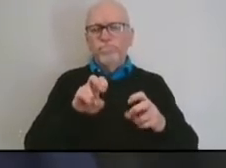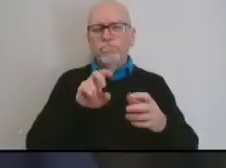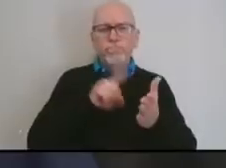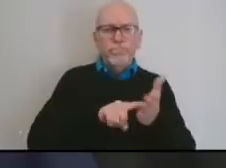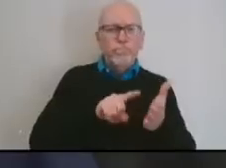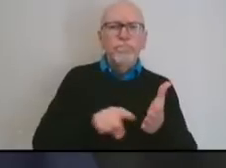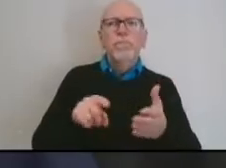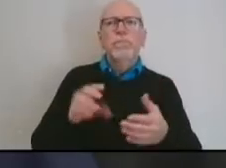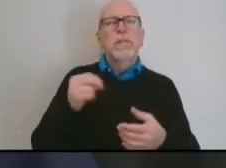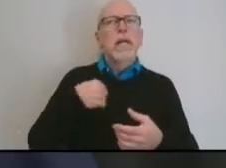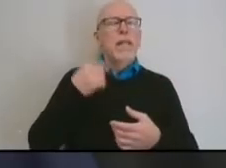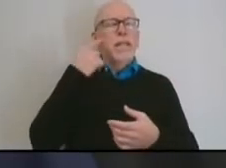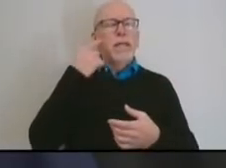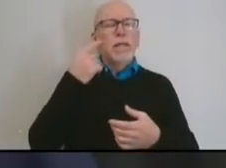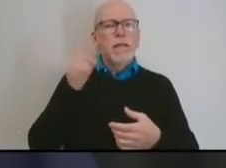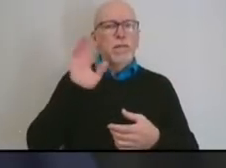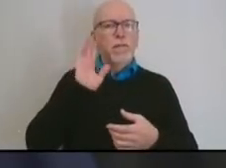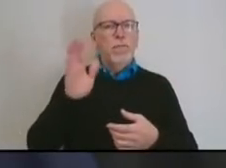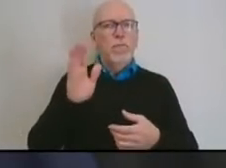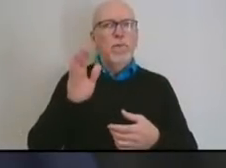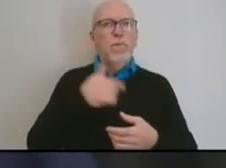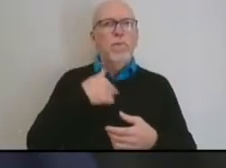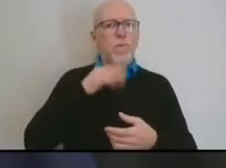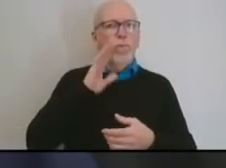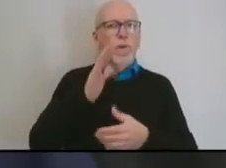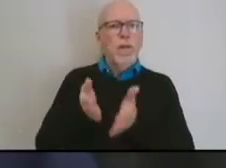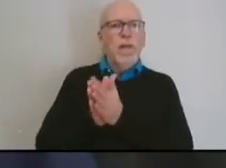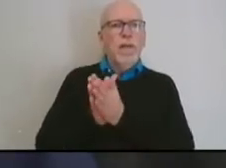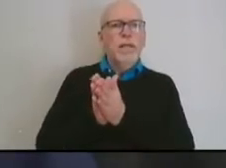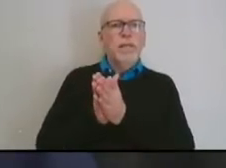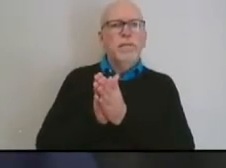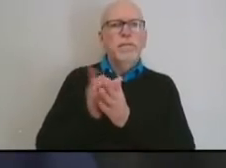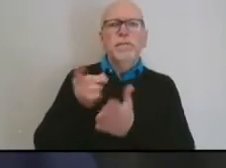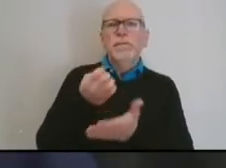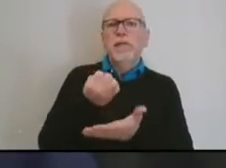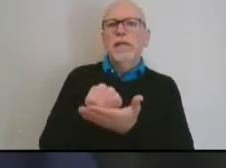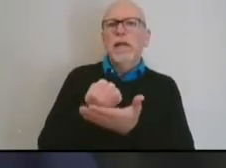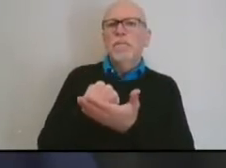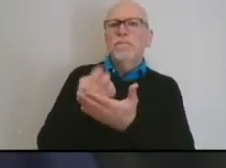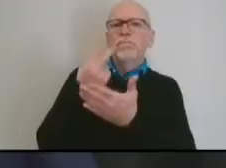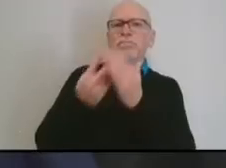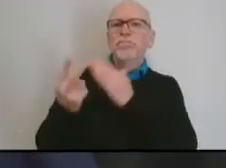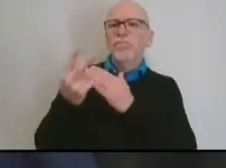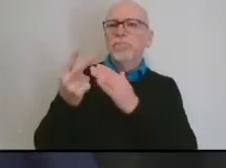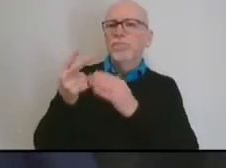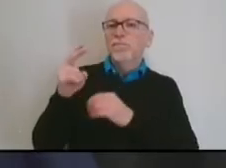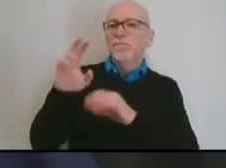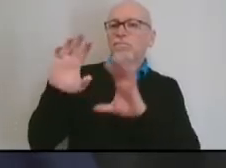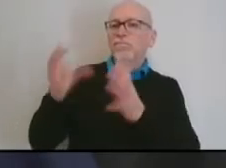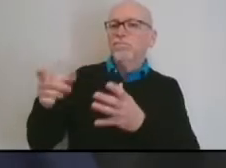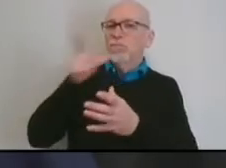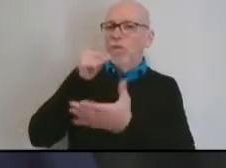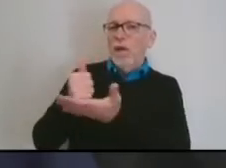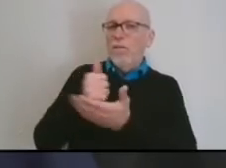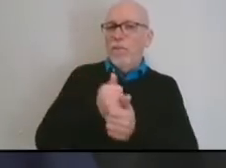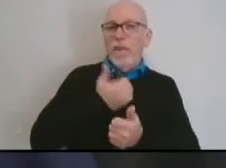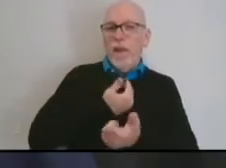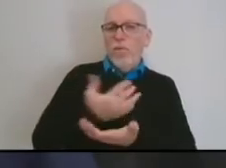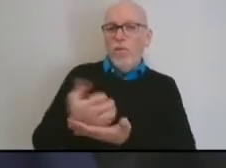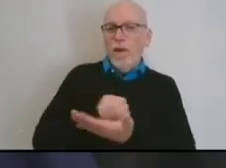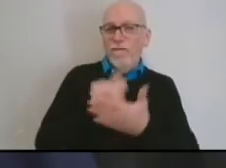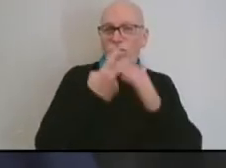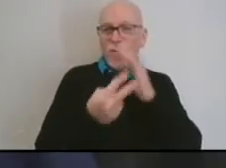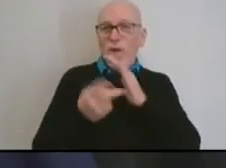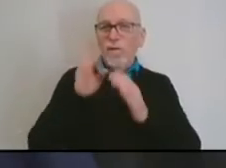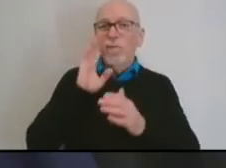it's something also that we'll be asking the economic forecasting firm that helps us with the revenue forecast that will come